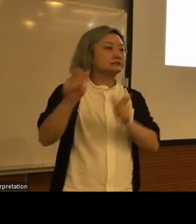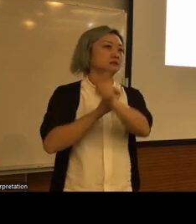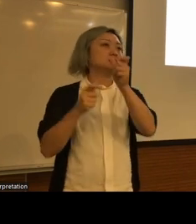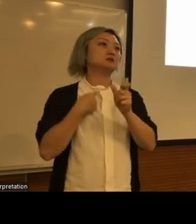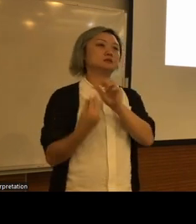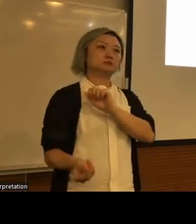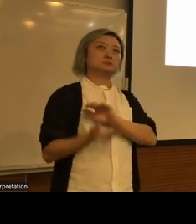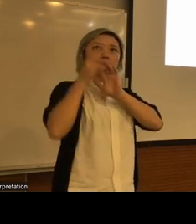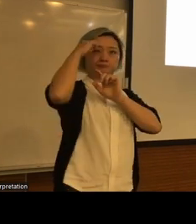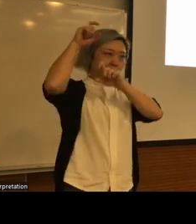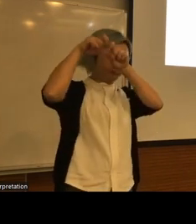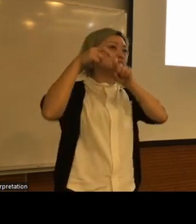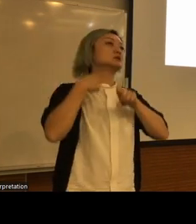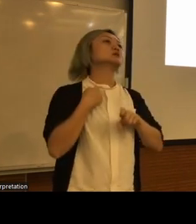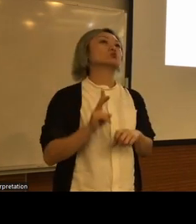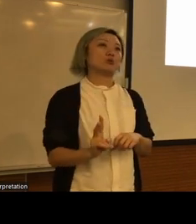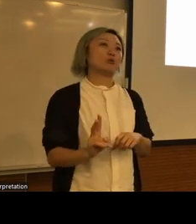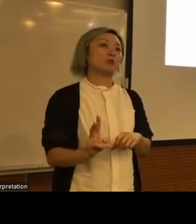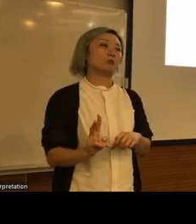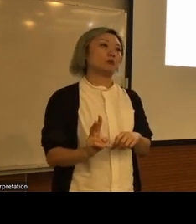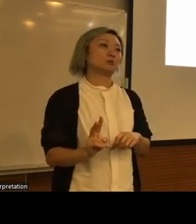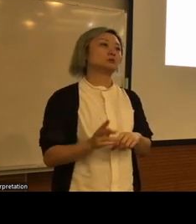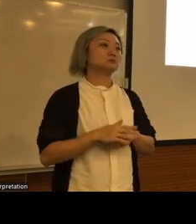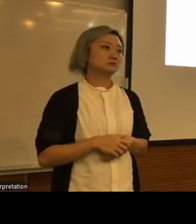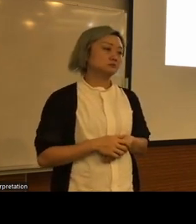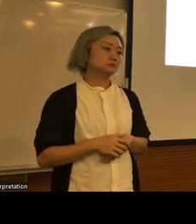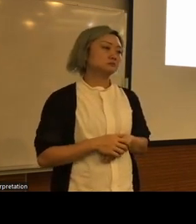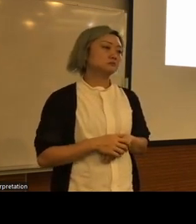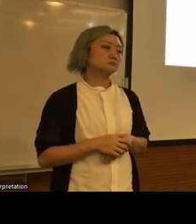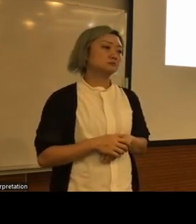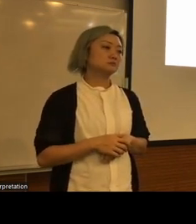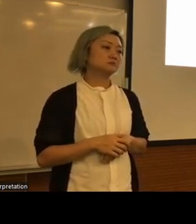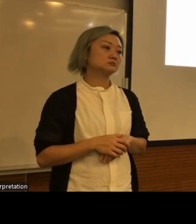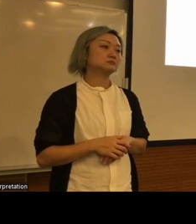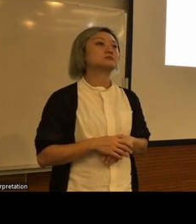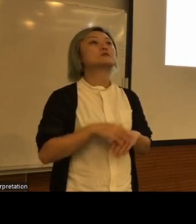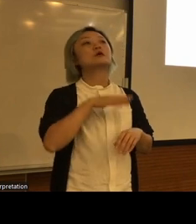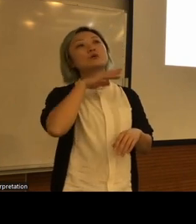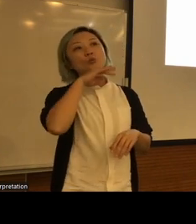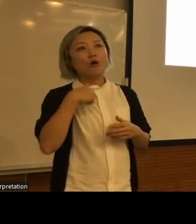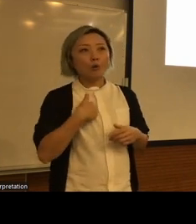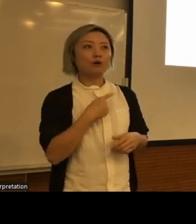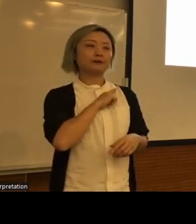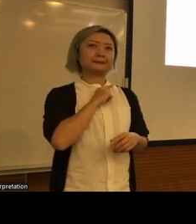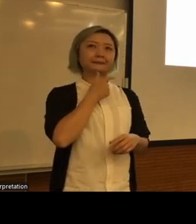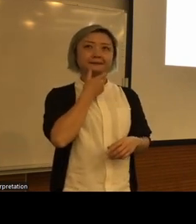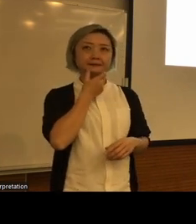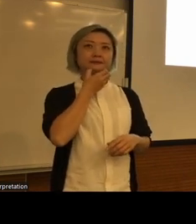So this is one case. Another case is when you do not manage your attention correctly.